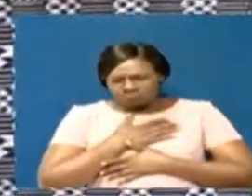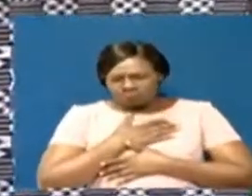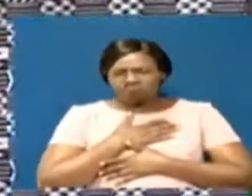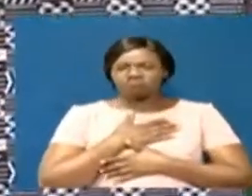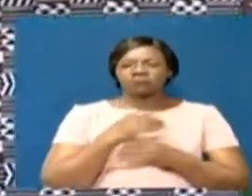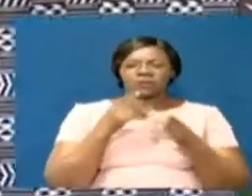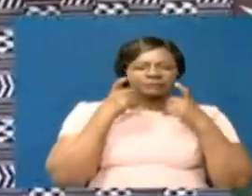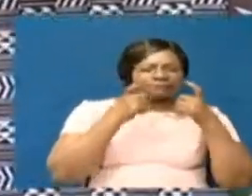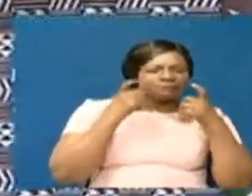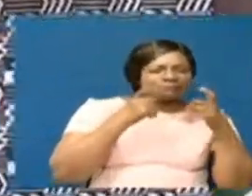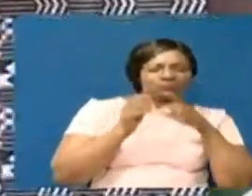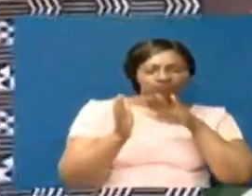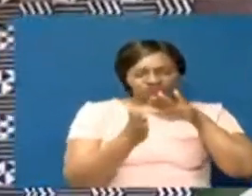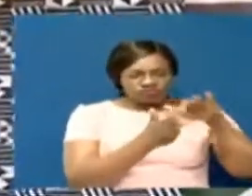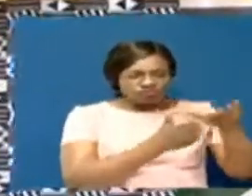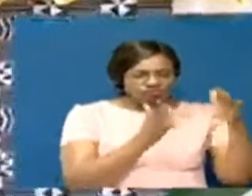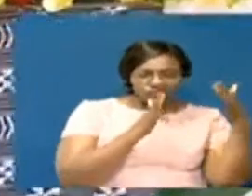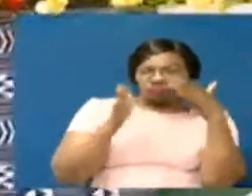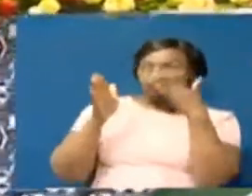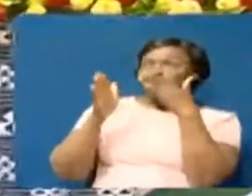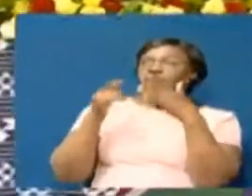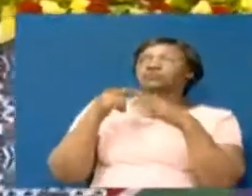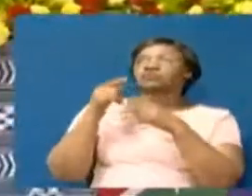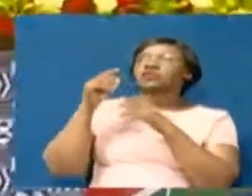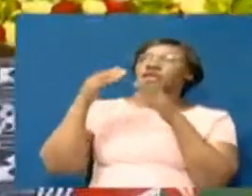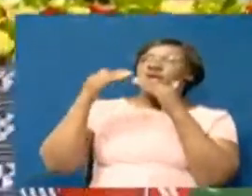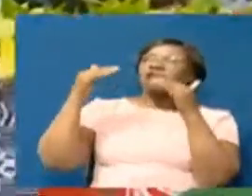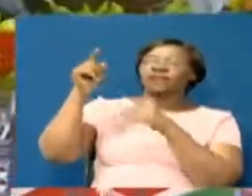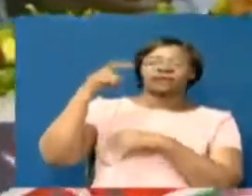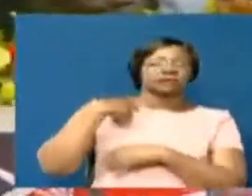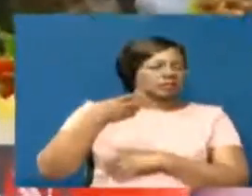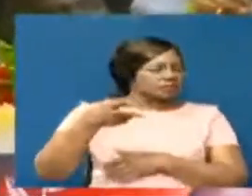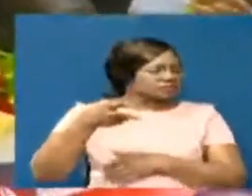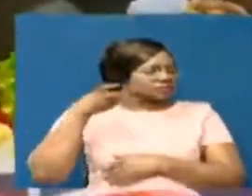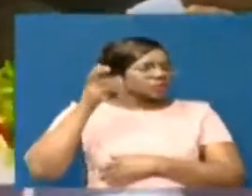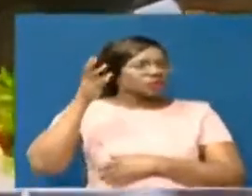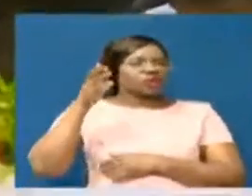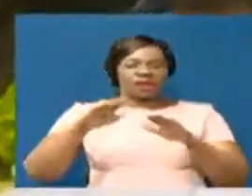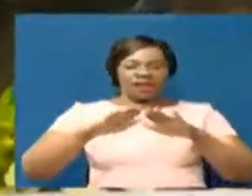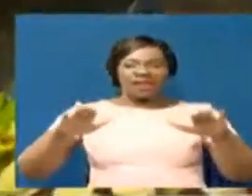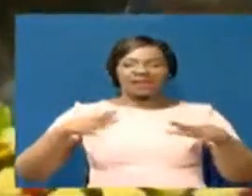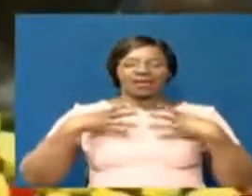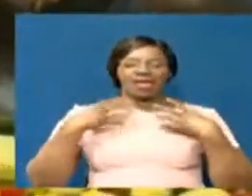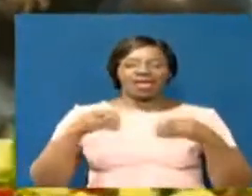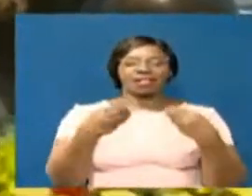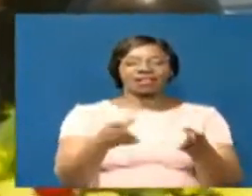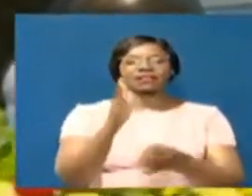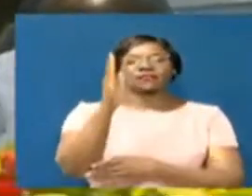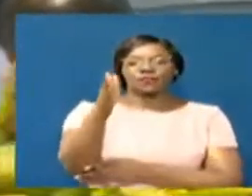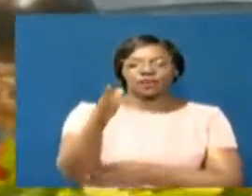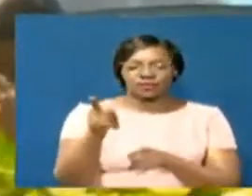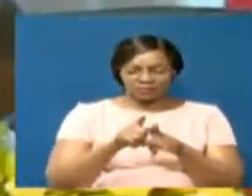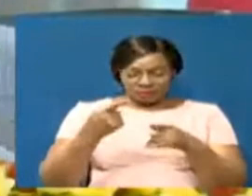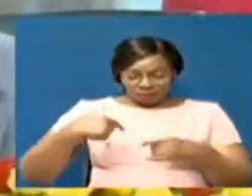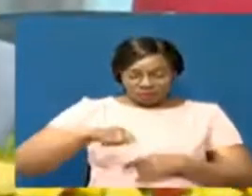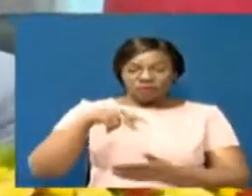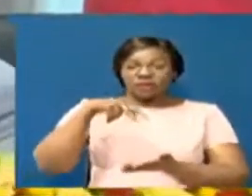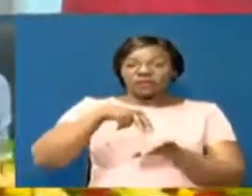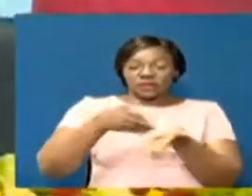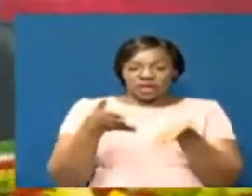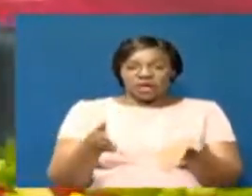their wicked ways, then I will hear from heaven and I will heal their land. Father, we stand in the gap this